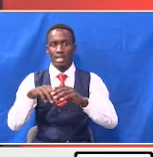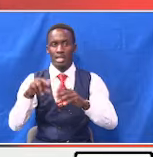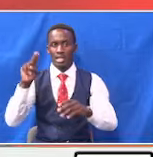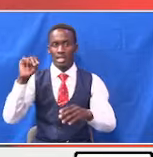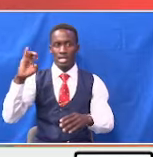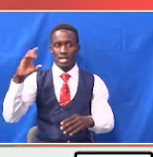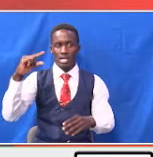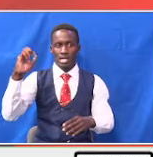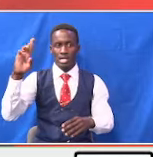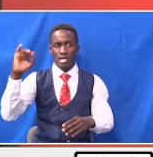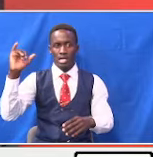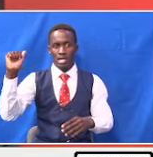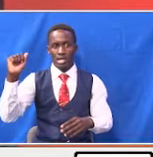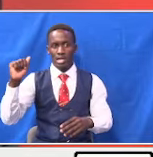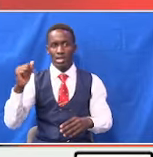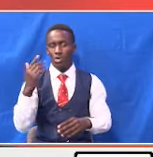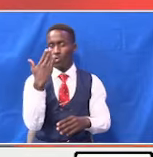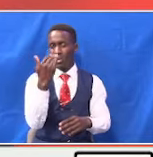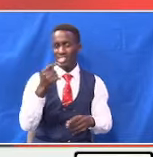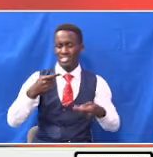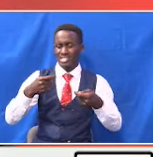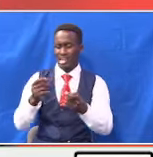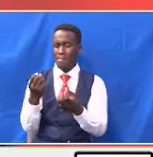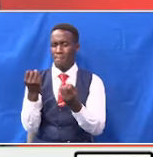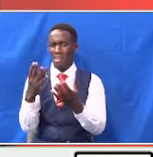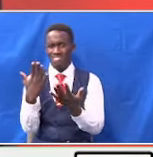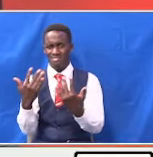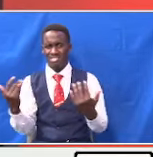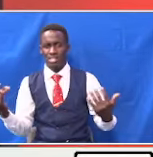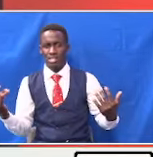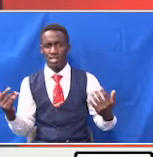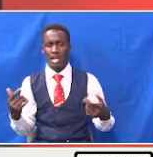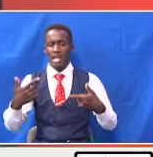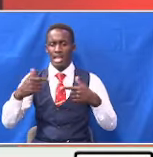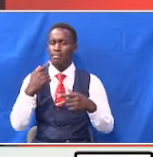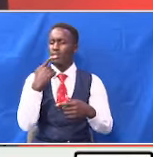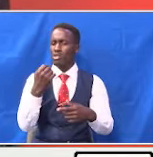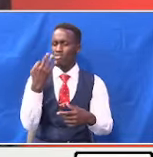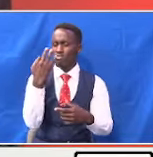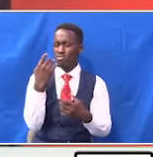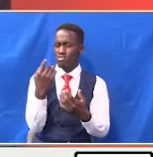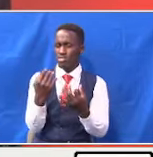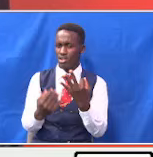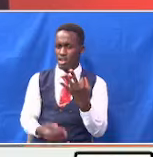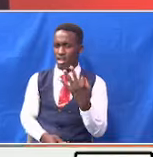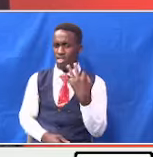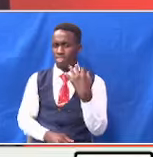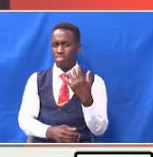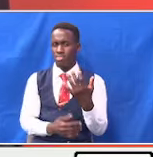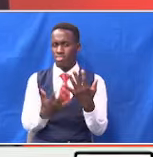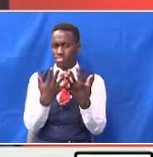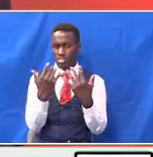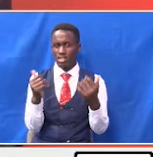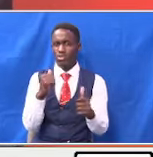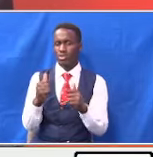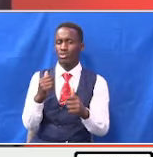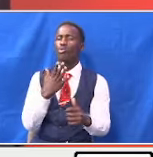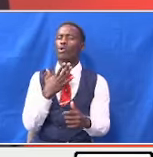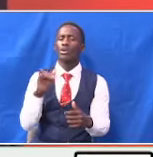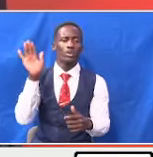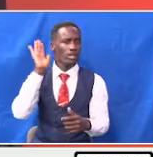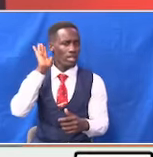things, they're not going anywhere. Let me give you three ingredients. Mm-hmm. And that is what I wanted to hear from